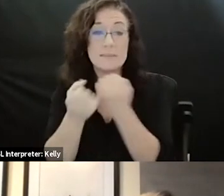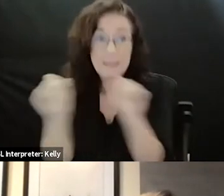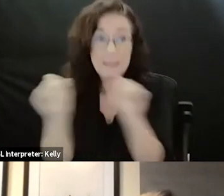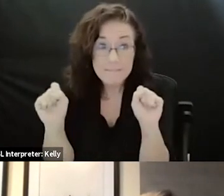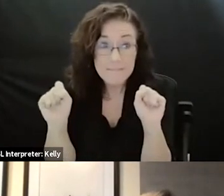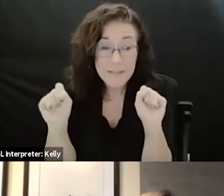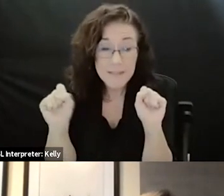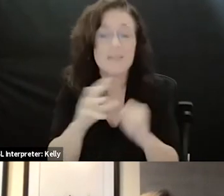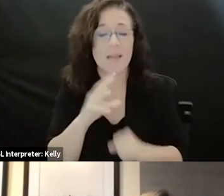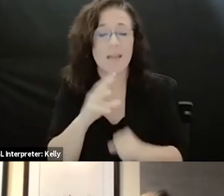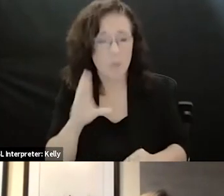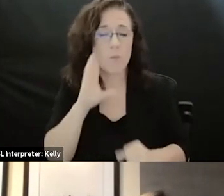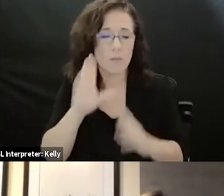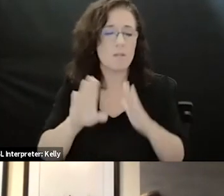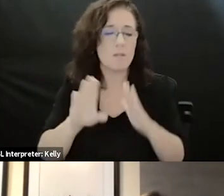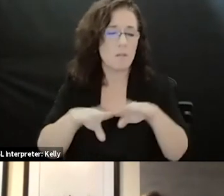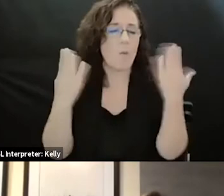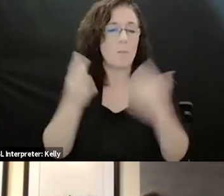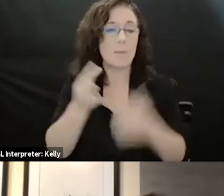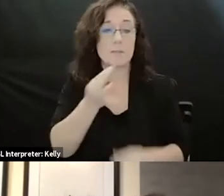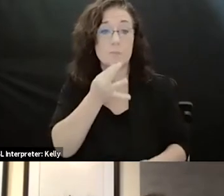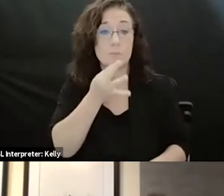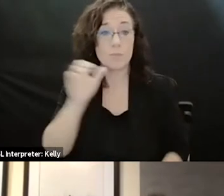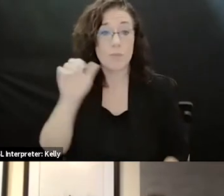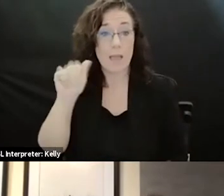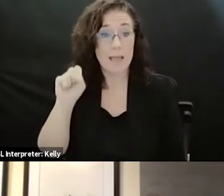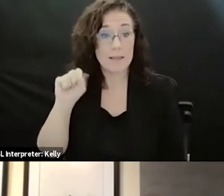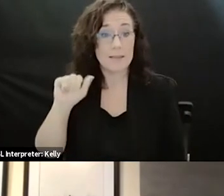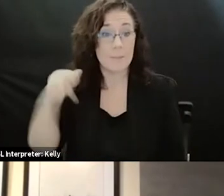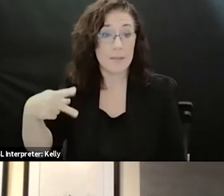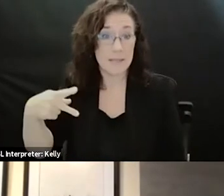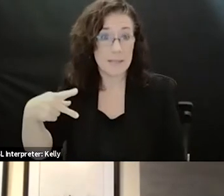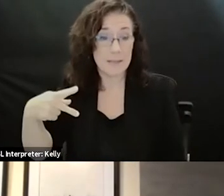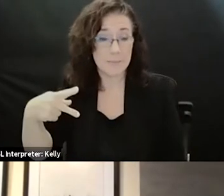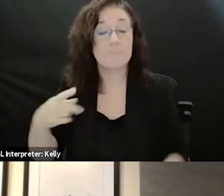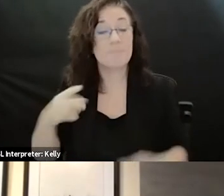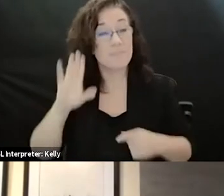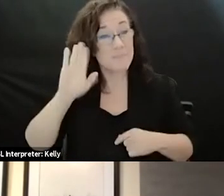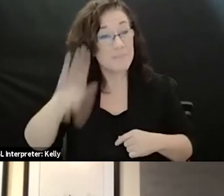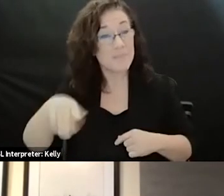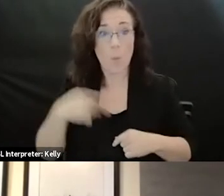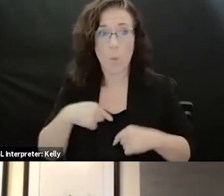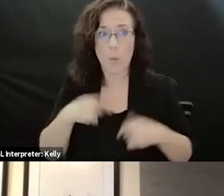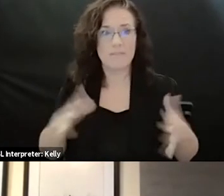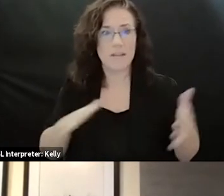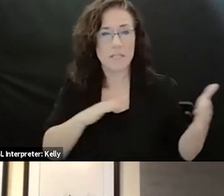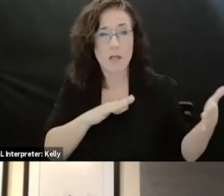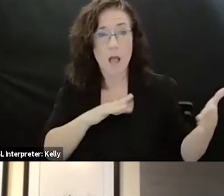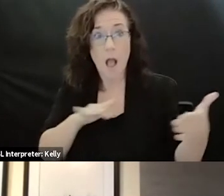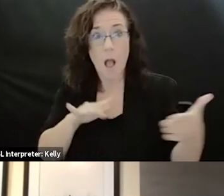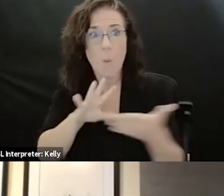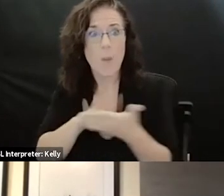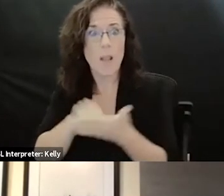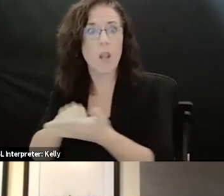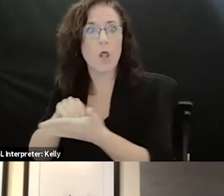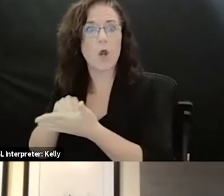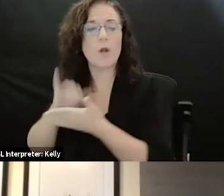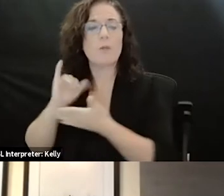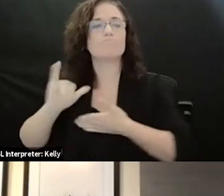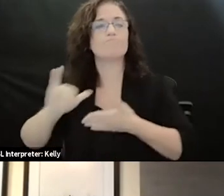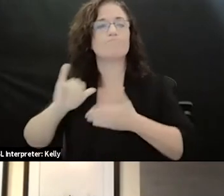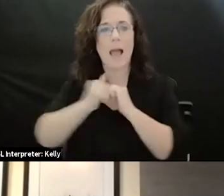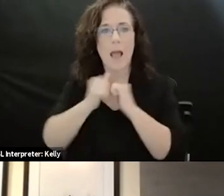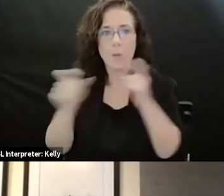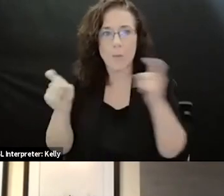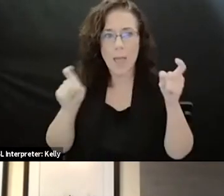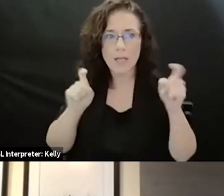open it and do it as soon as possible and i know that we've learned an awful lot about how in the midst of a crisis what we need to do and how we need to